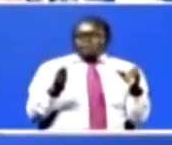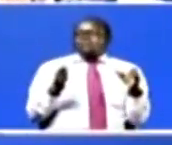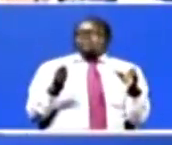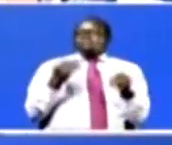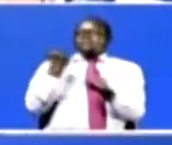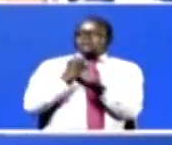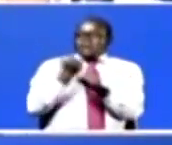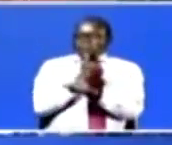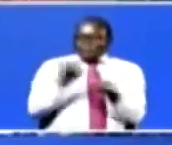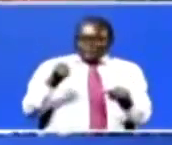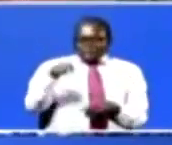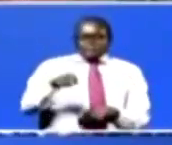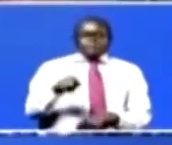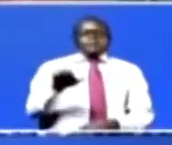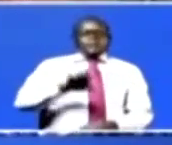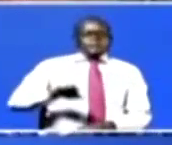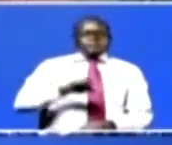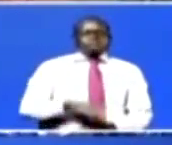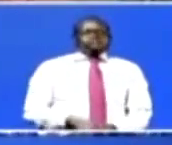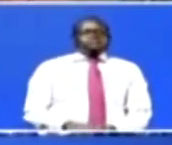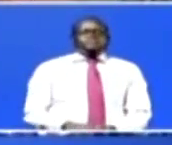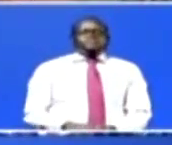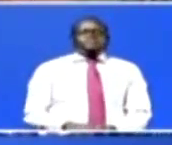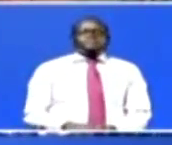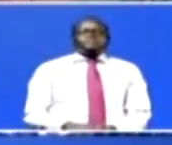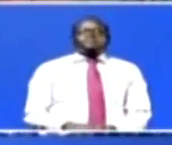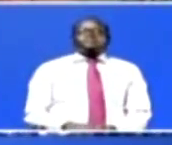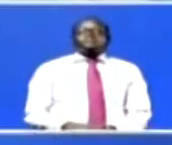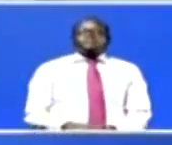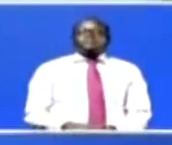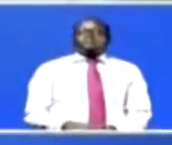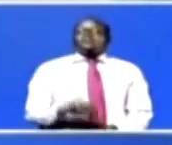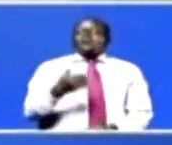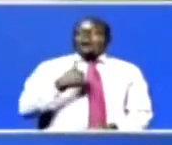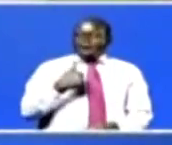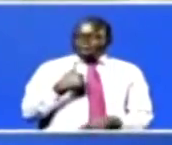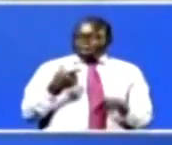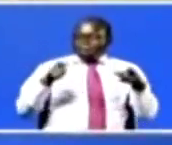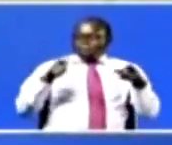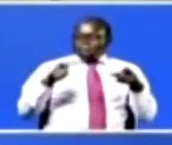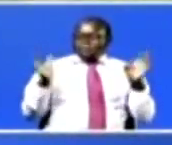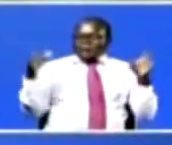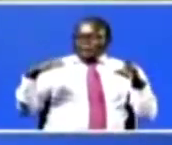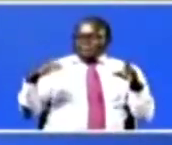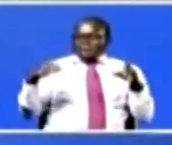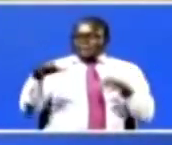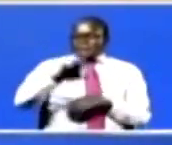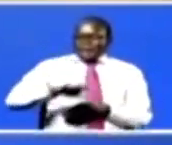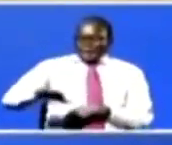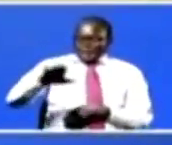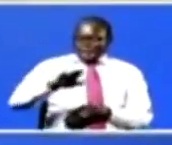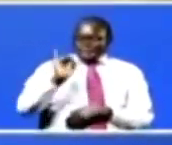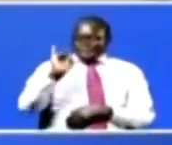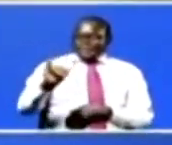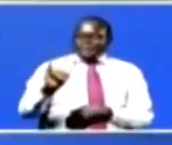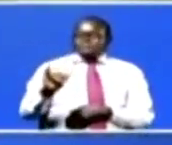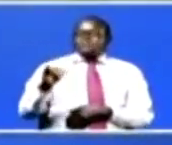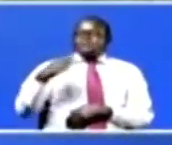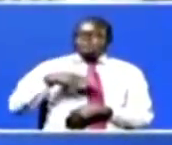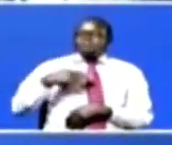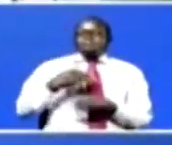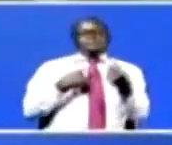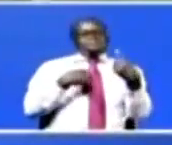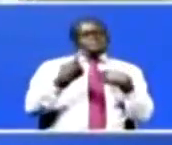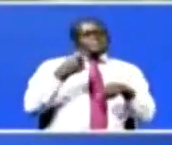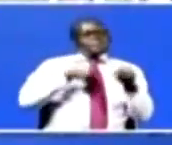fairly populated location. But across the valley is a liquefied petroleum filling plant that has got residents